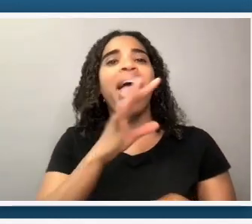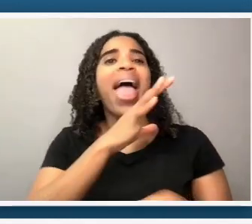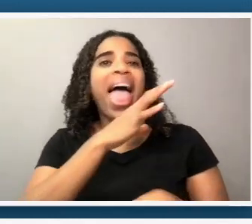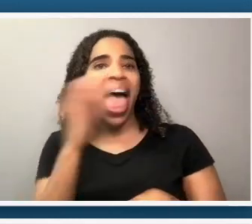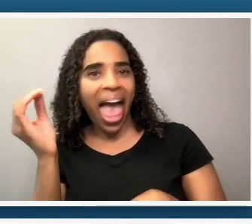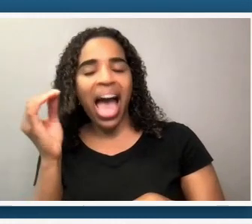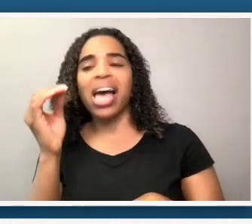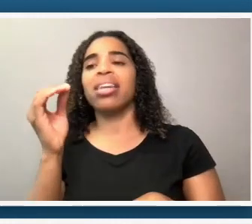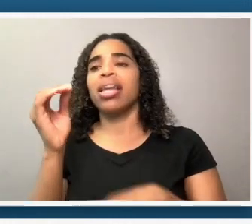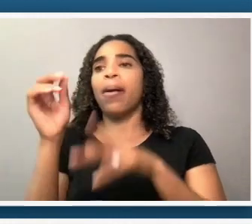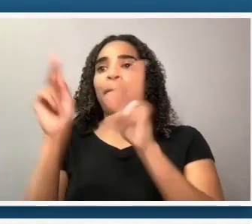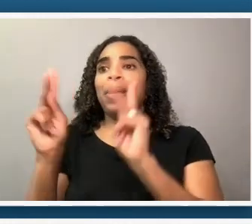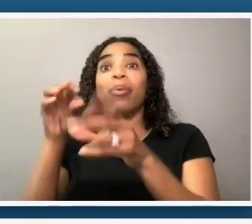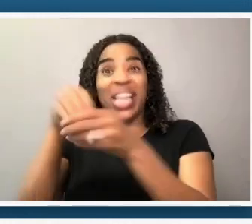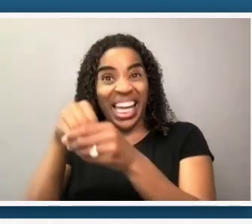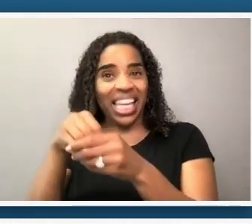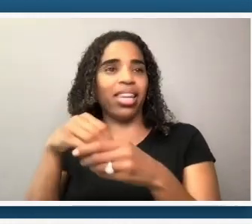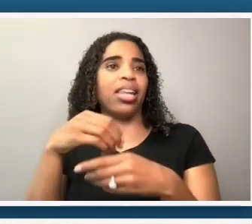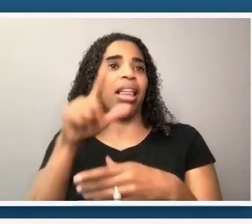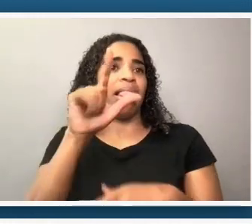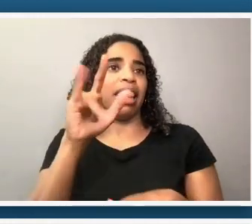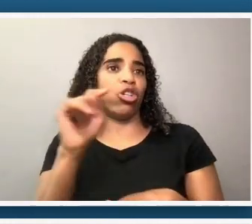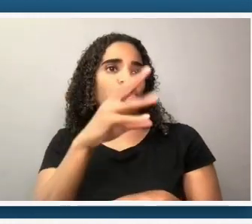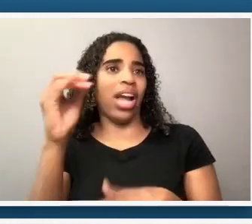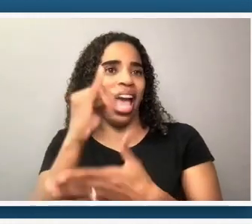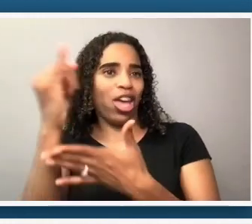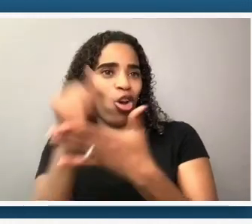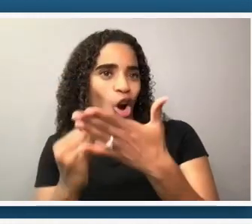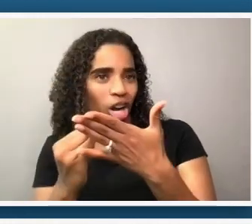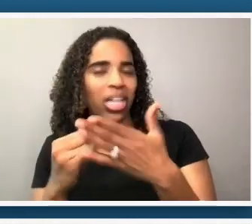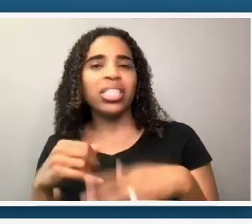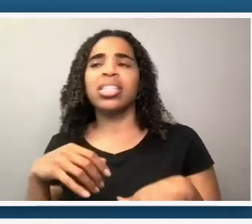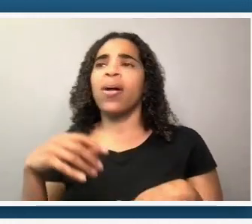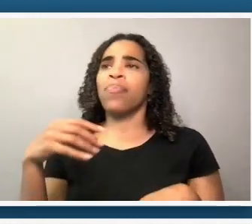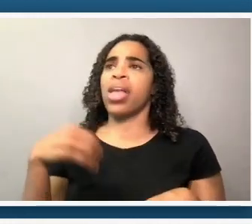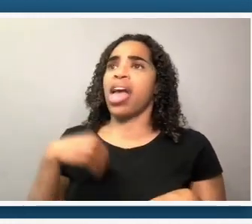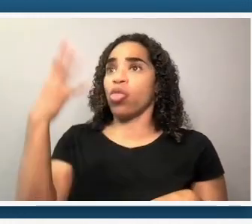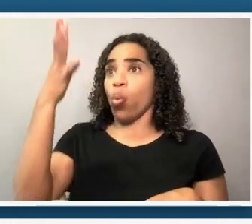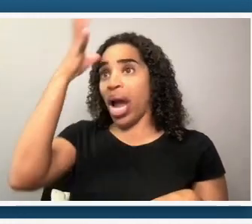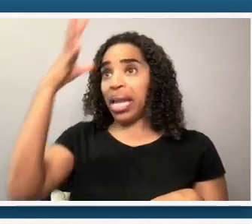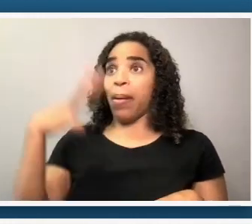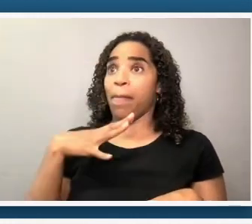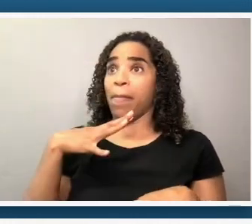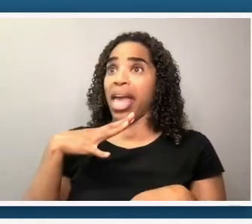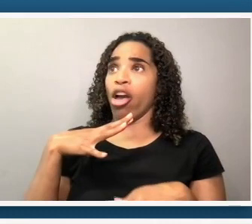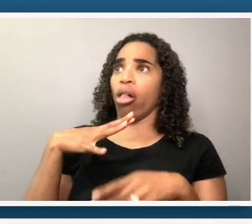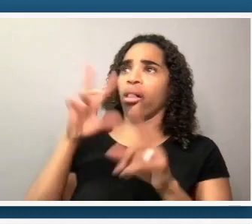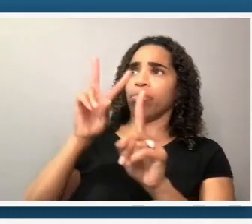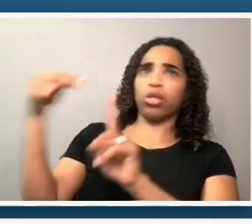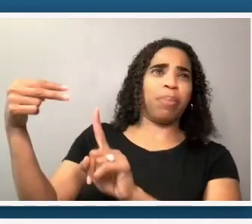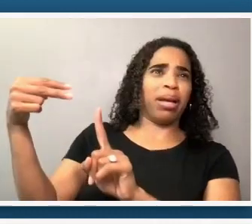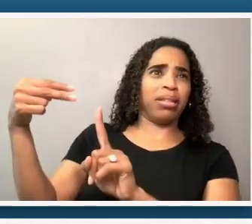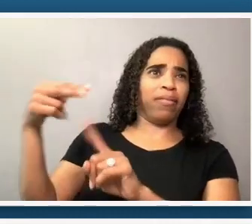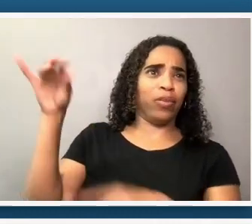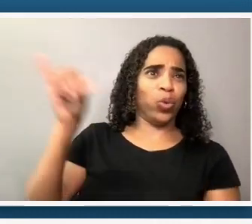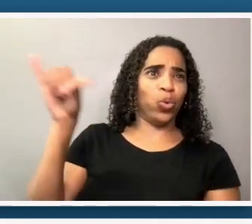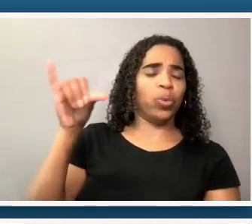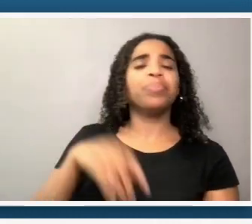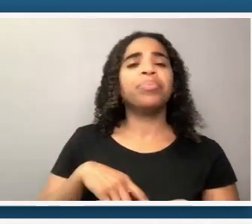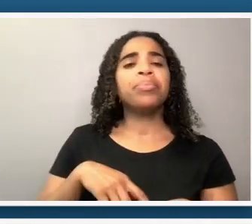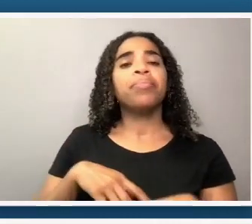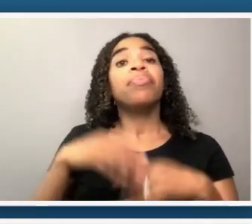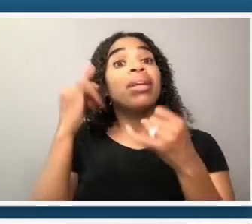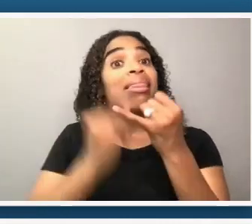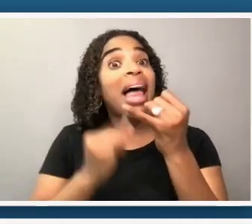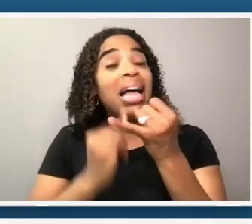in literature and art, and the ubiquity of the white male gaze in various canons. And lastly, to introduce the